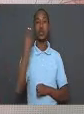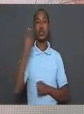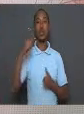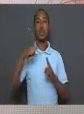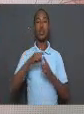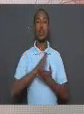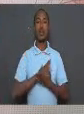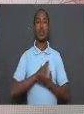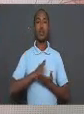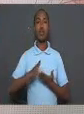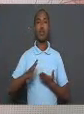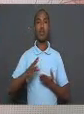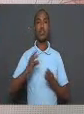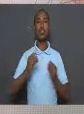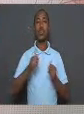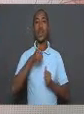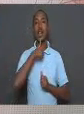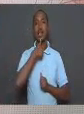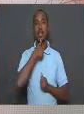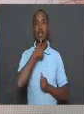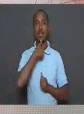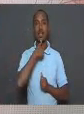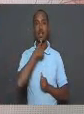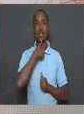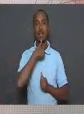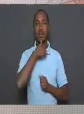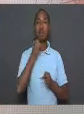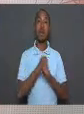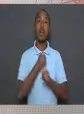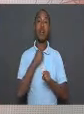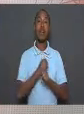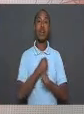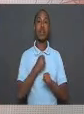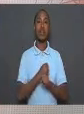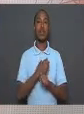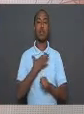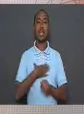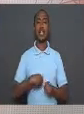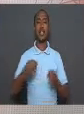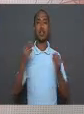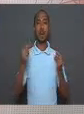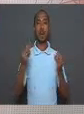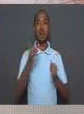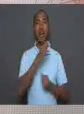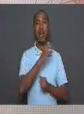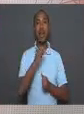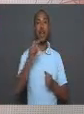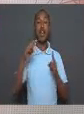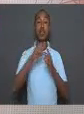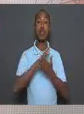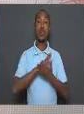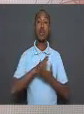to remove soil acidity, manufacture bleaching powder, and to